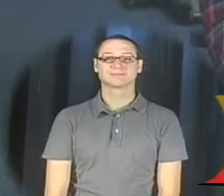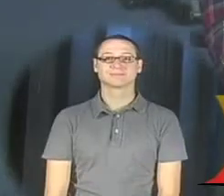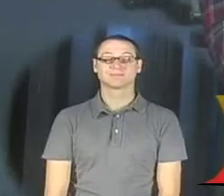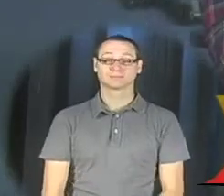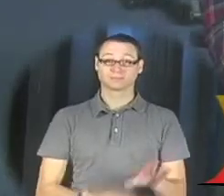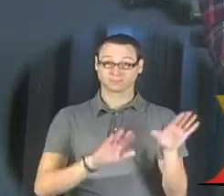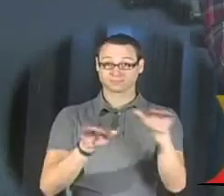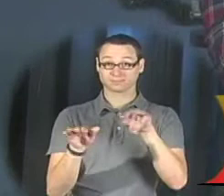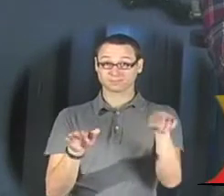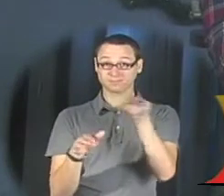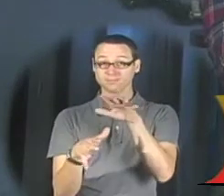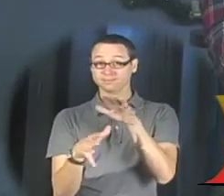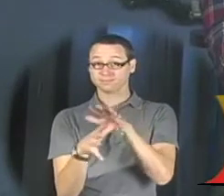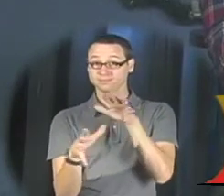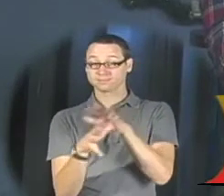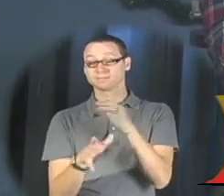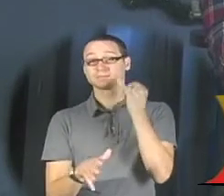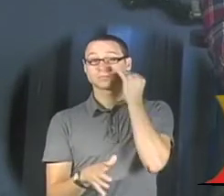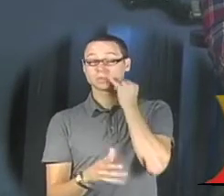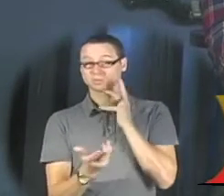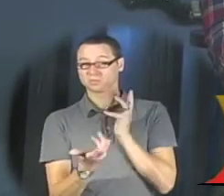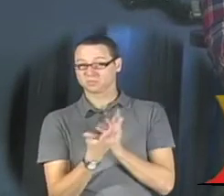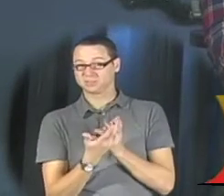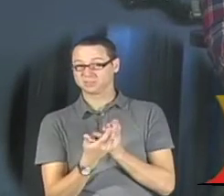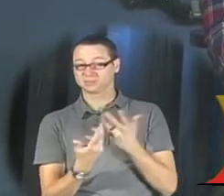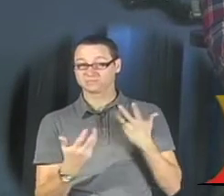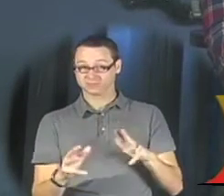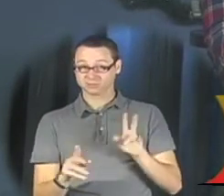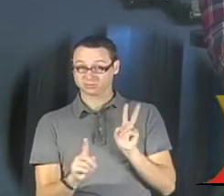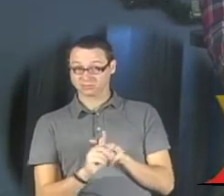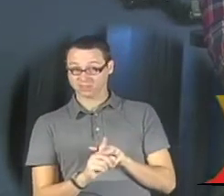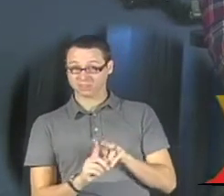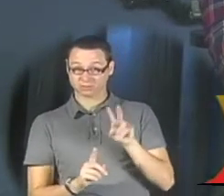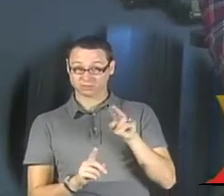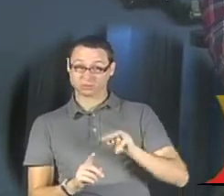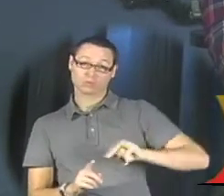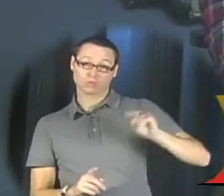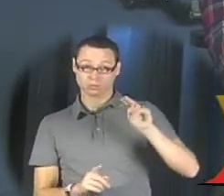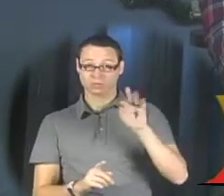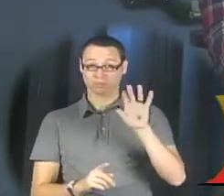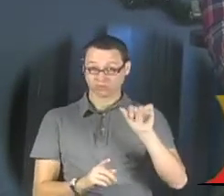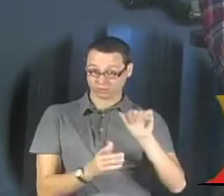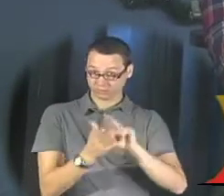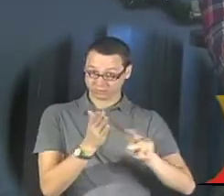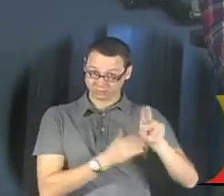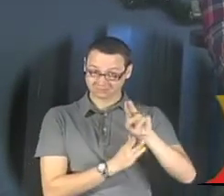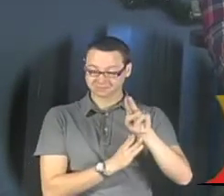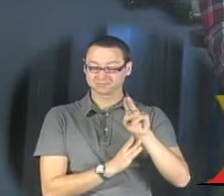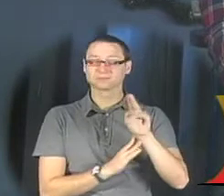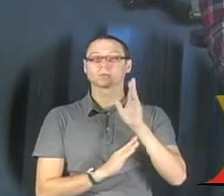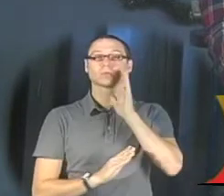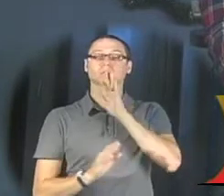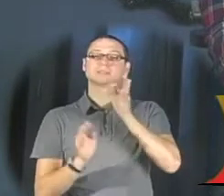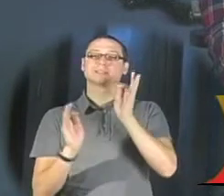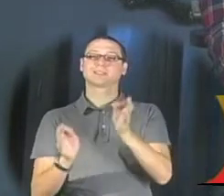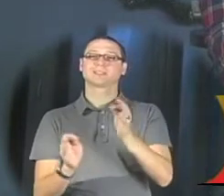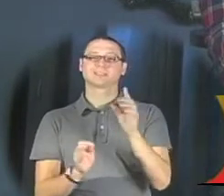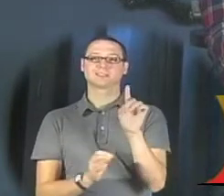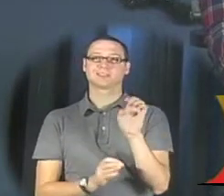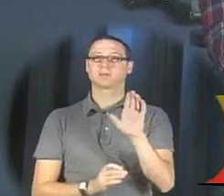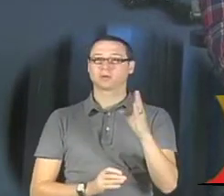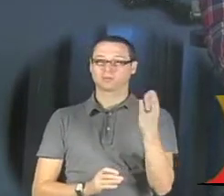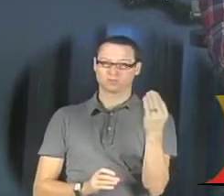Seniors, if you met the November 16th deadline for the University of North Florida, their decisions will be available by December 14th for your